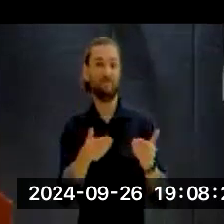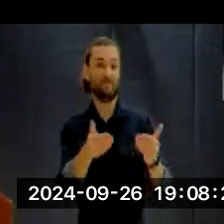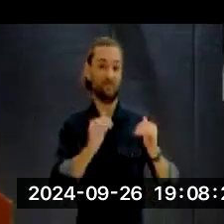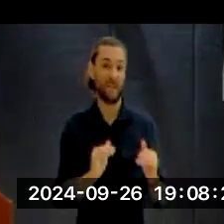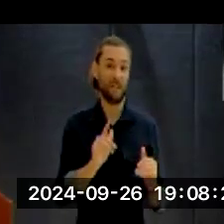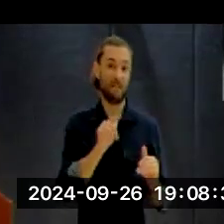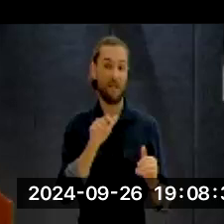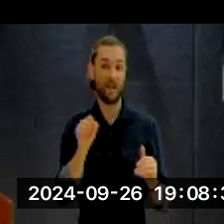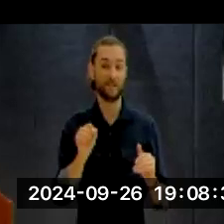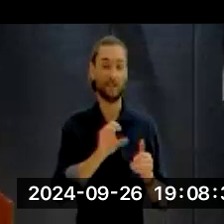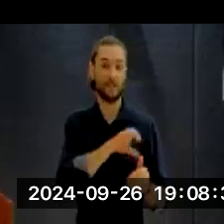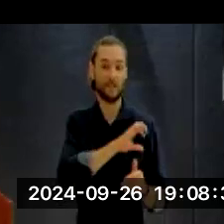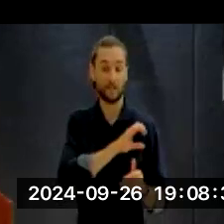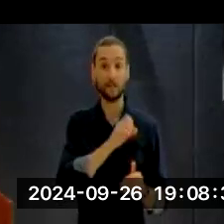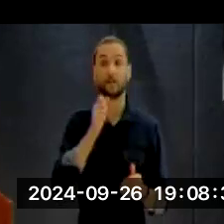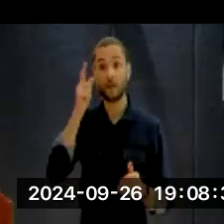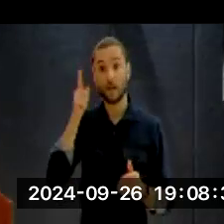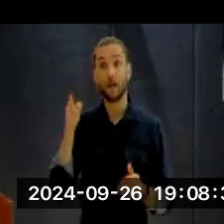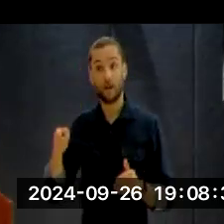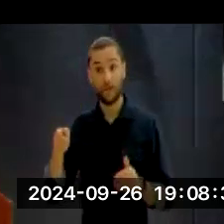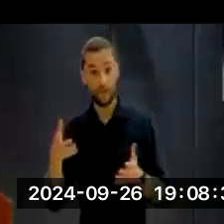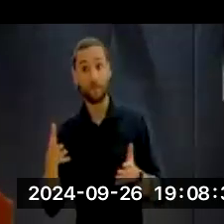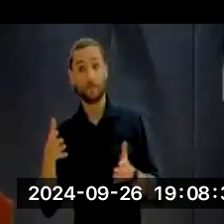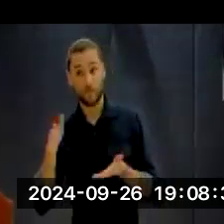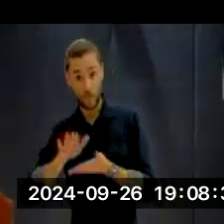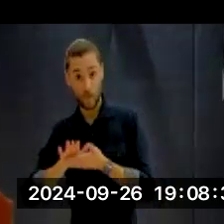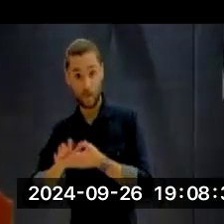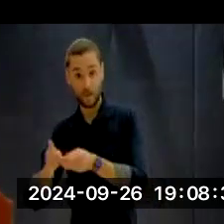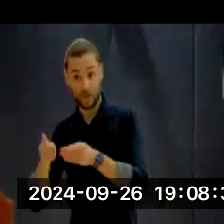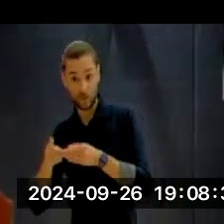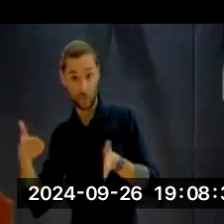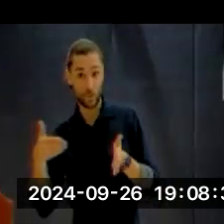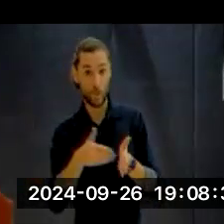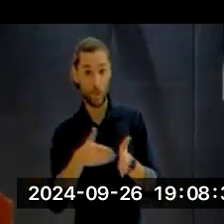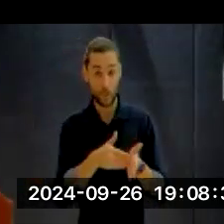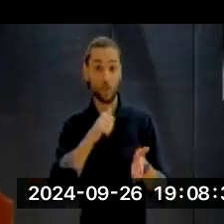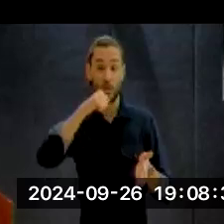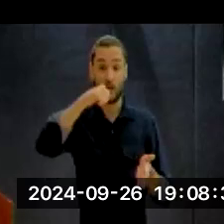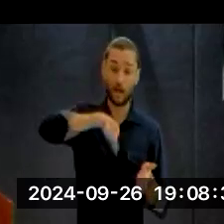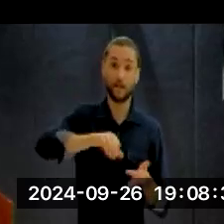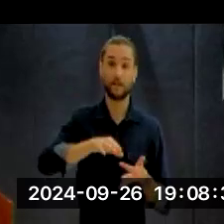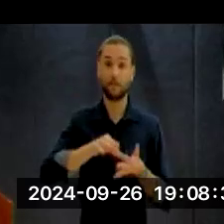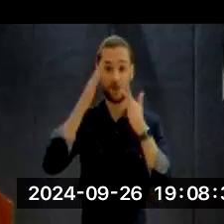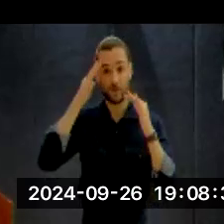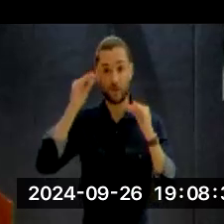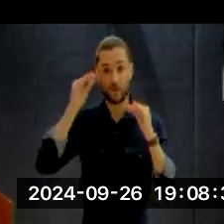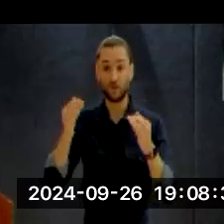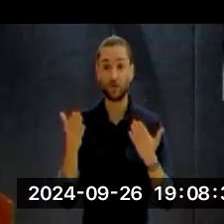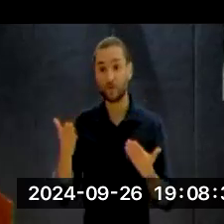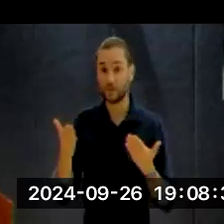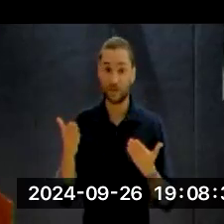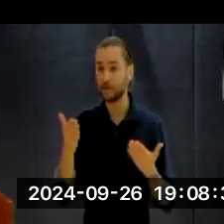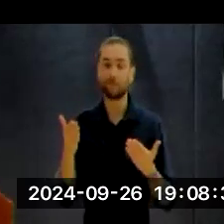because decisions to sue them to deny special education services are not being made by